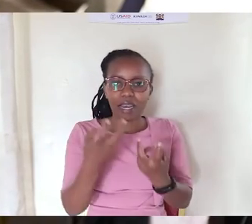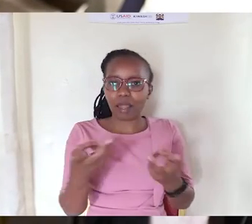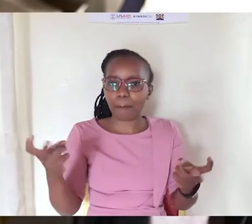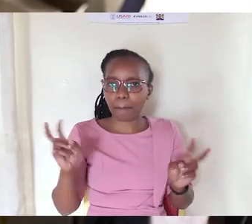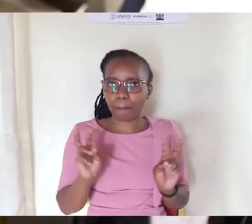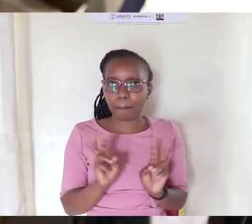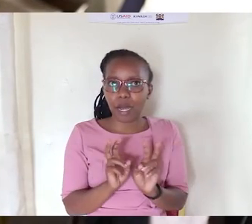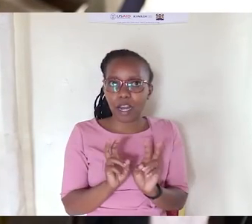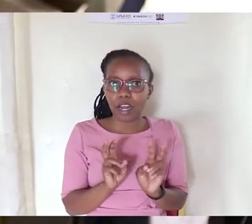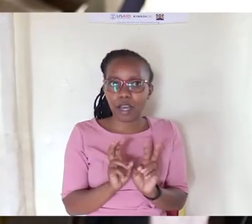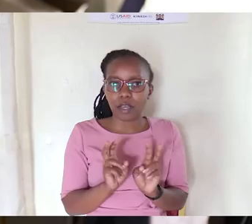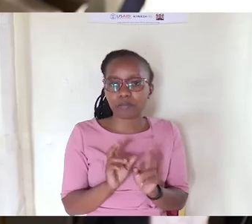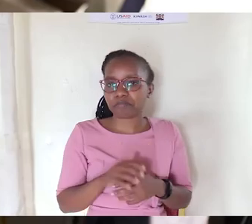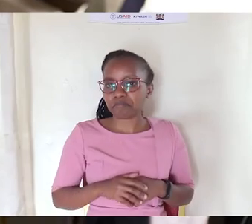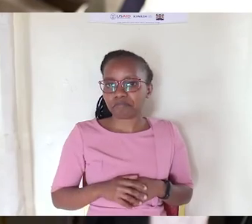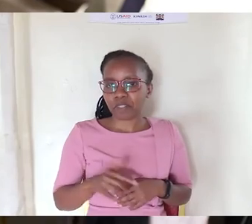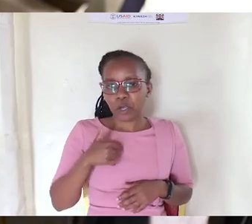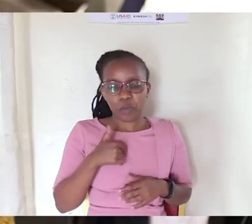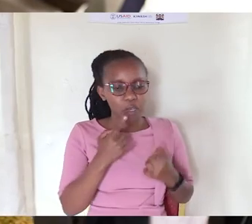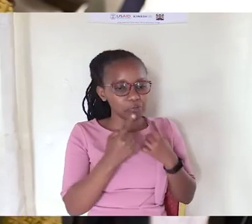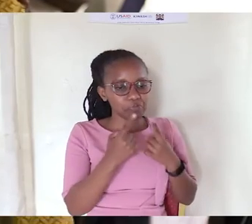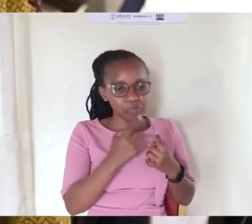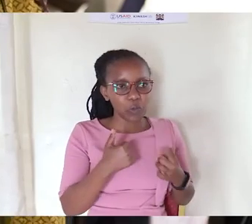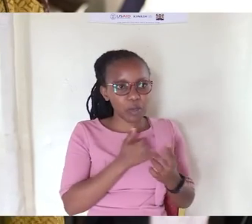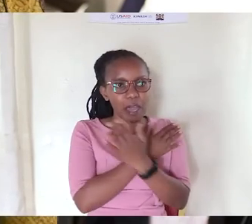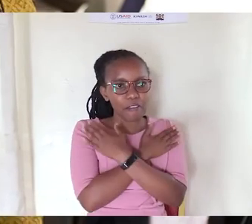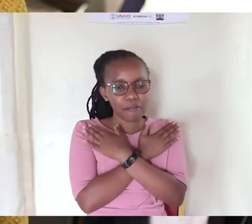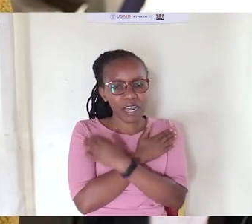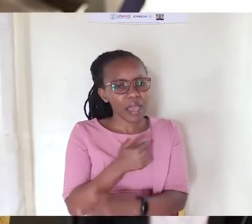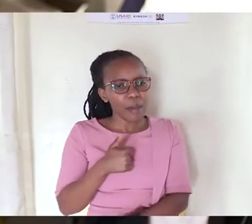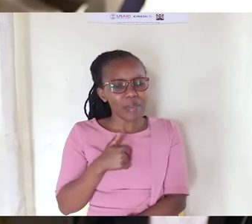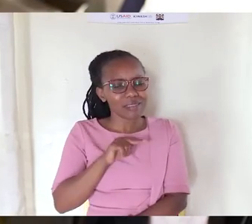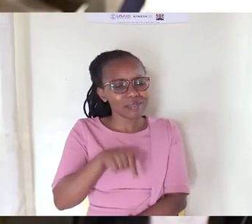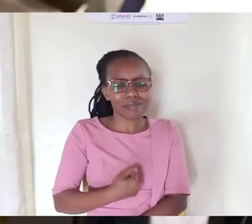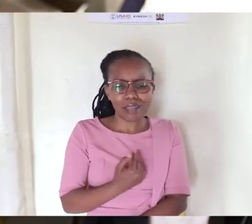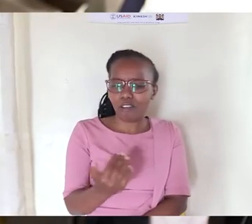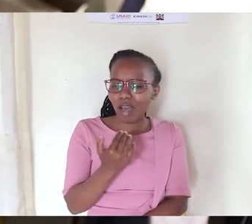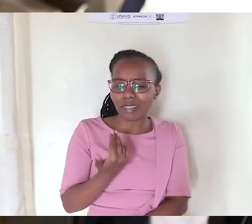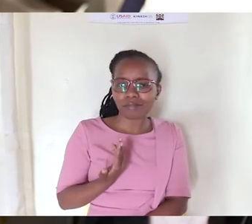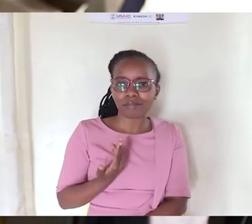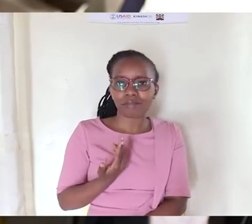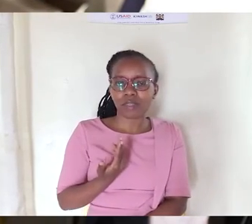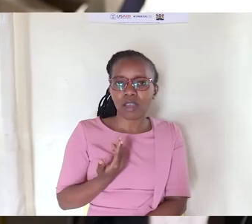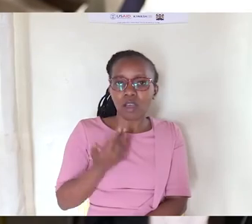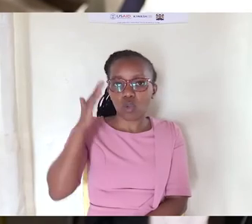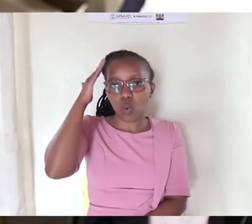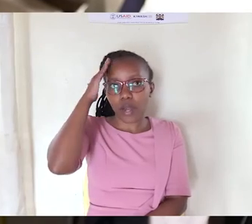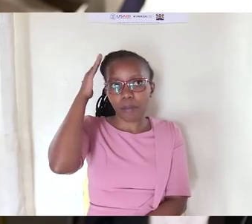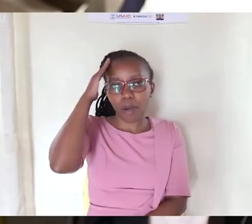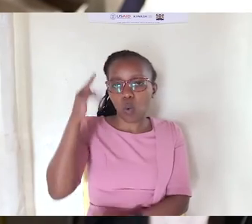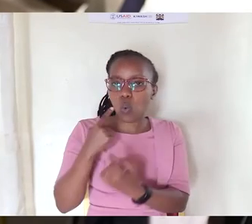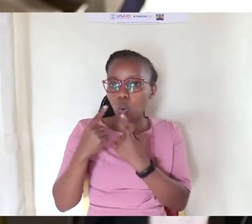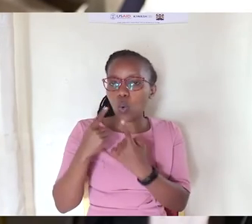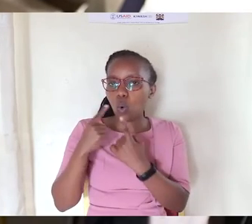had, and I was talking with my Madam Juliana, and I was asking myself, did we realize that we're all talking